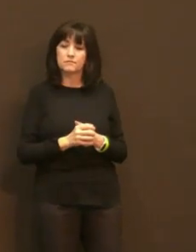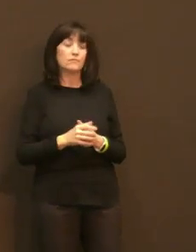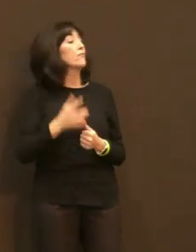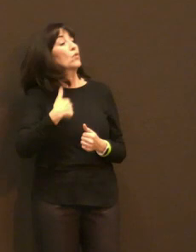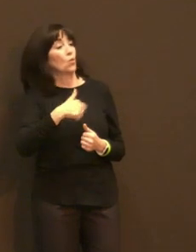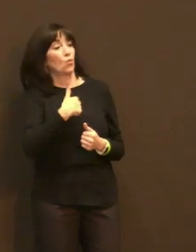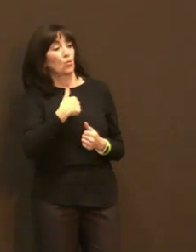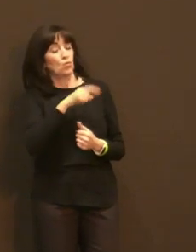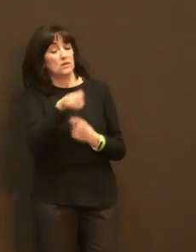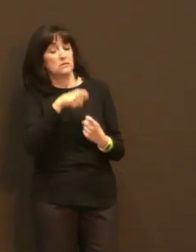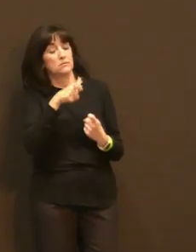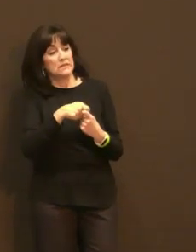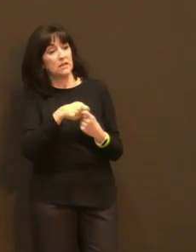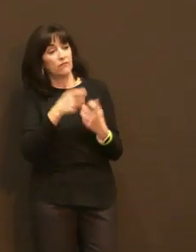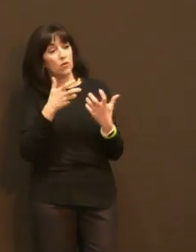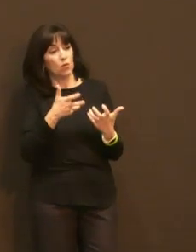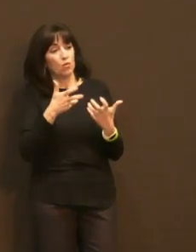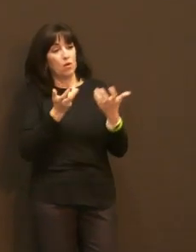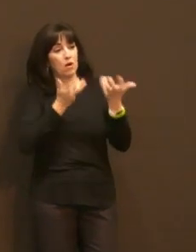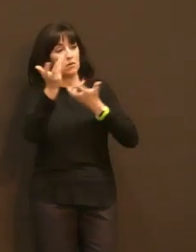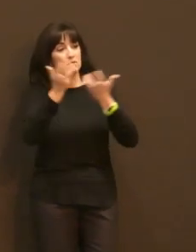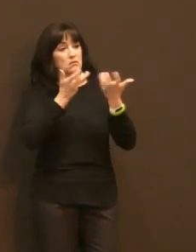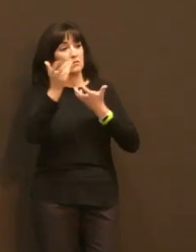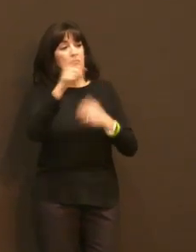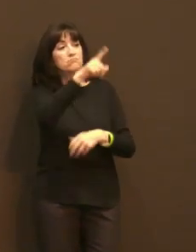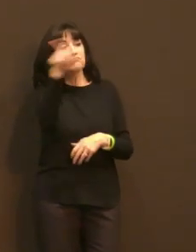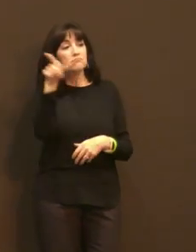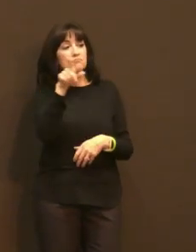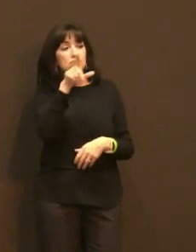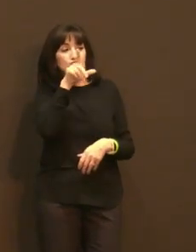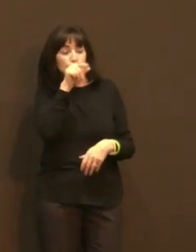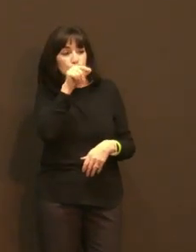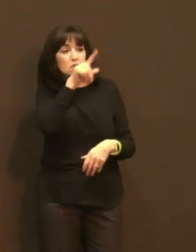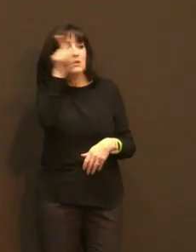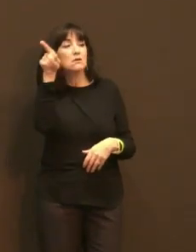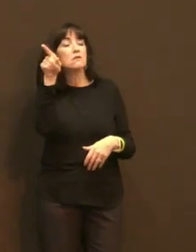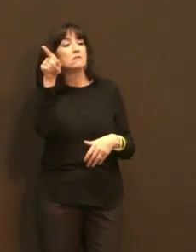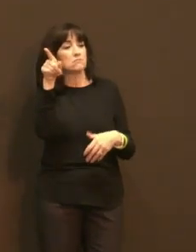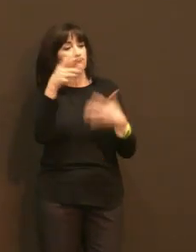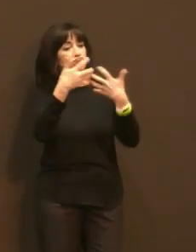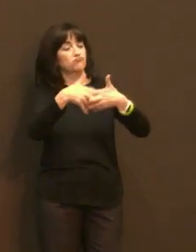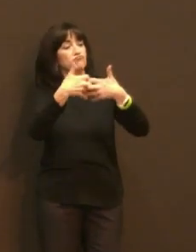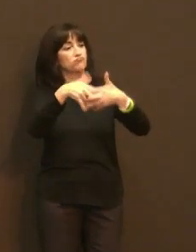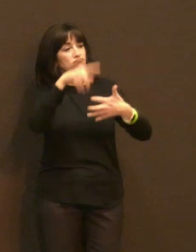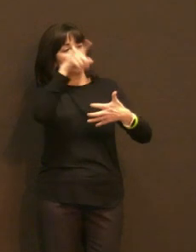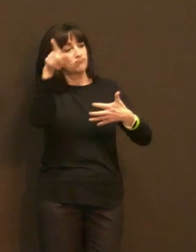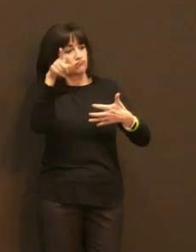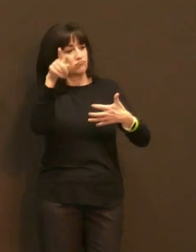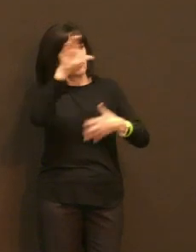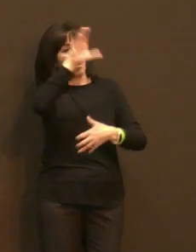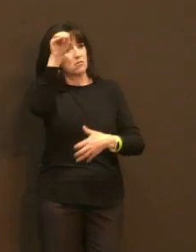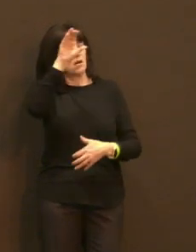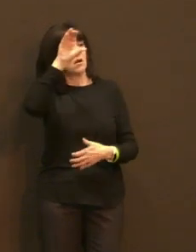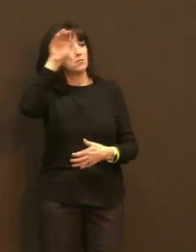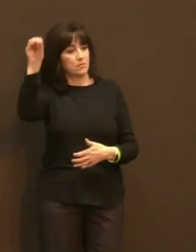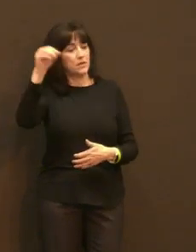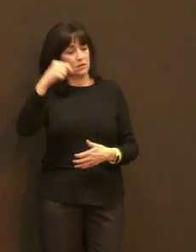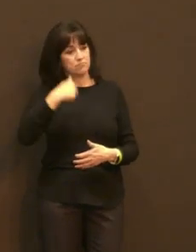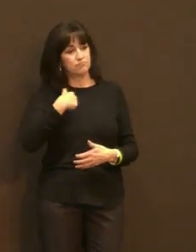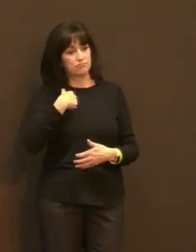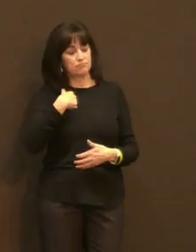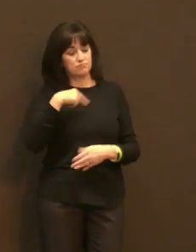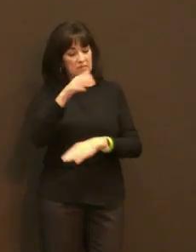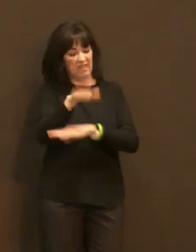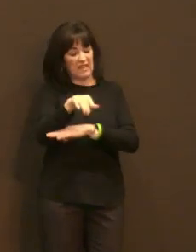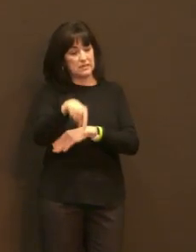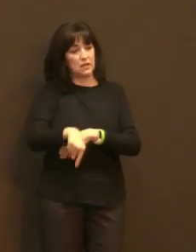to work with the poultry processing plants and those companies. I have a conference call this